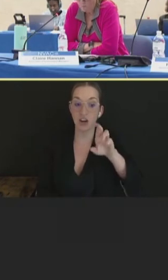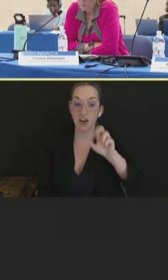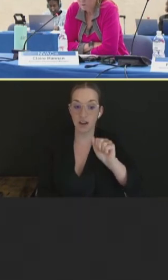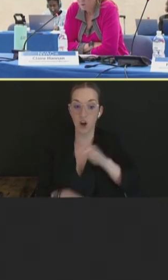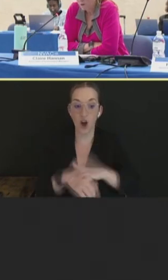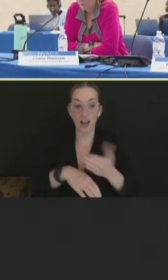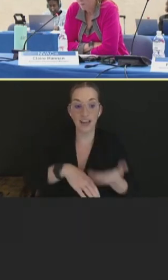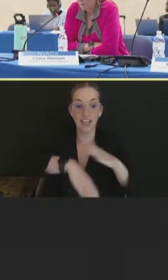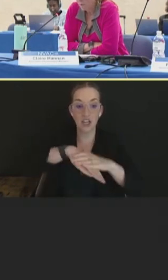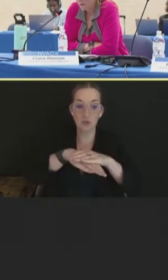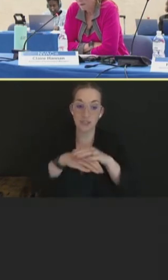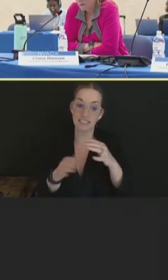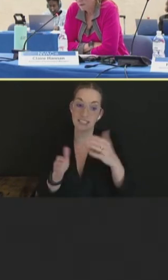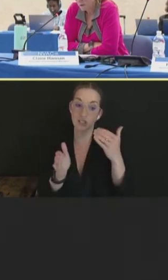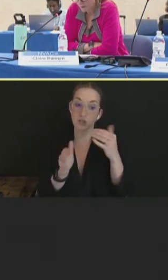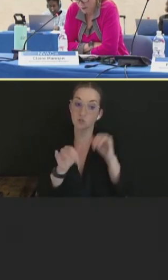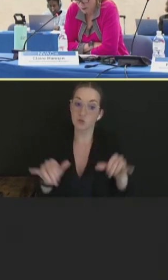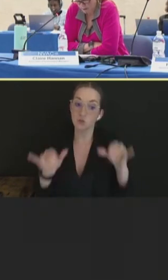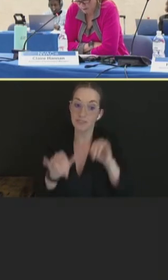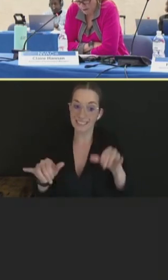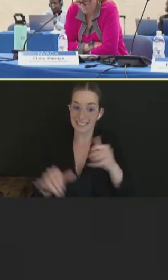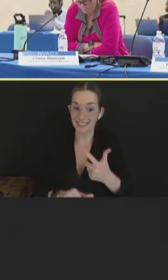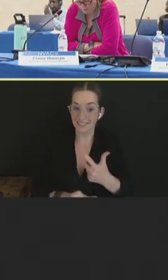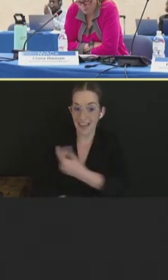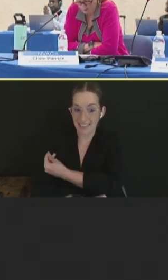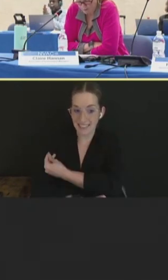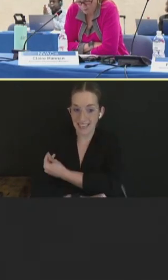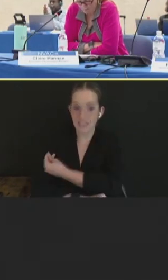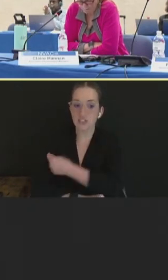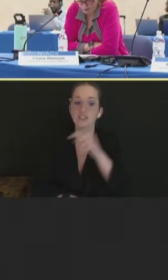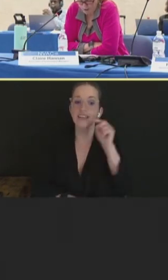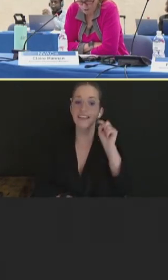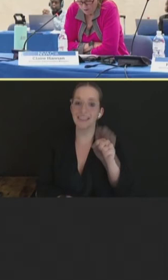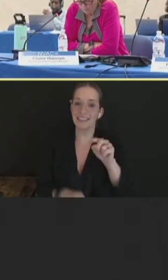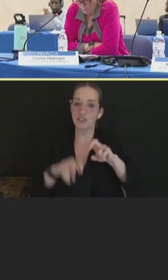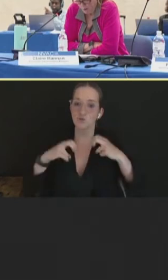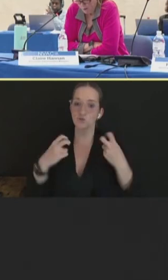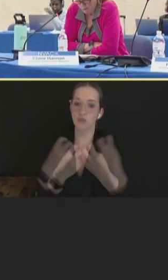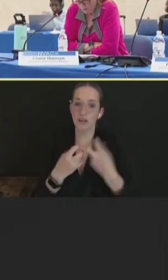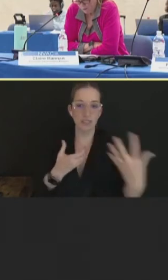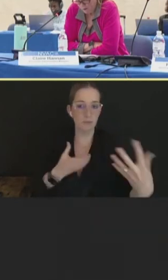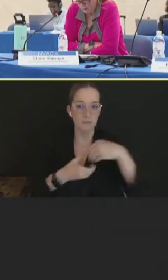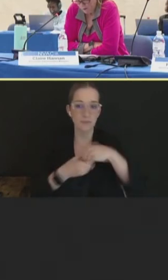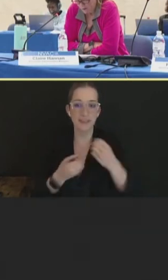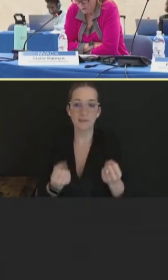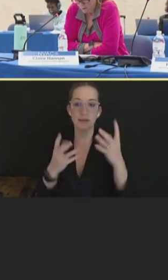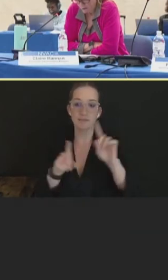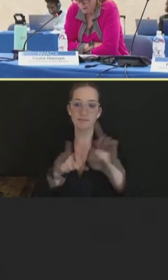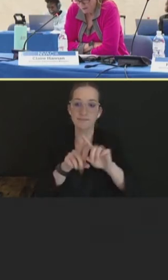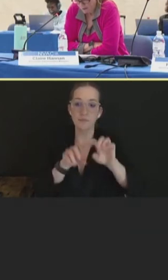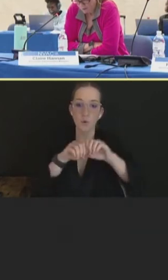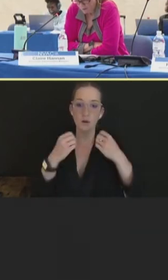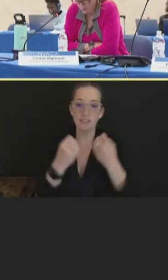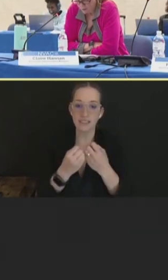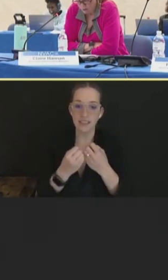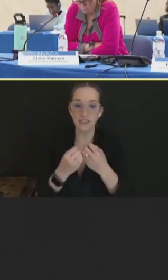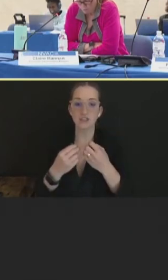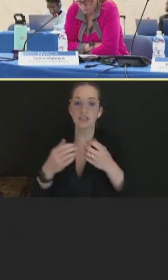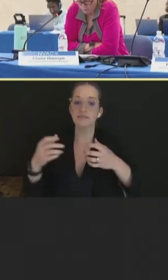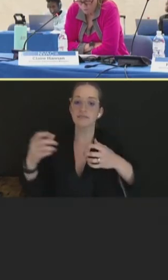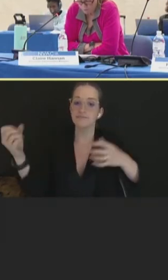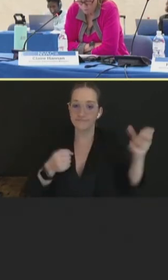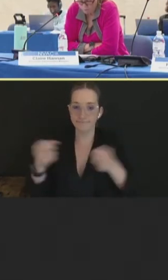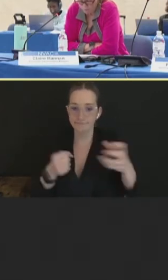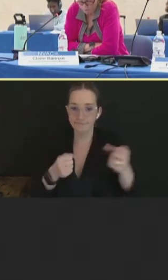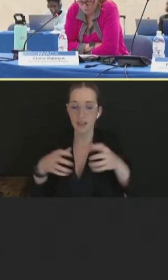This was a number of organizations that have worked for many years in immunization, getting together to talk about what we